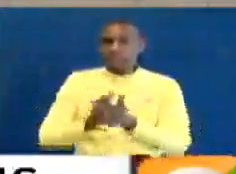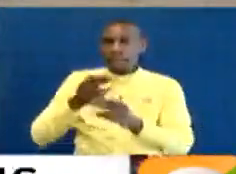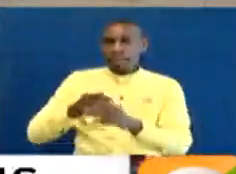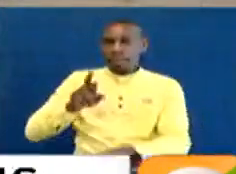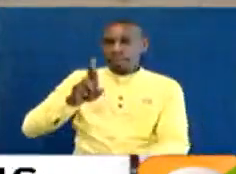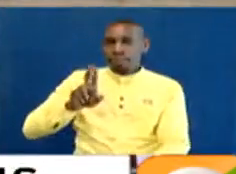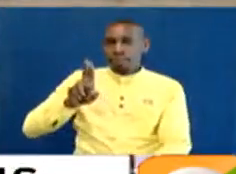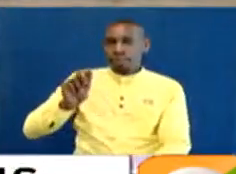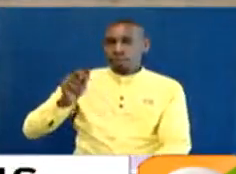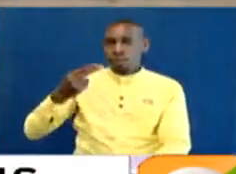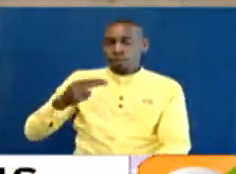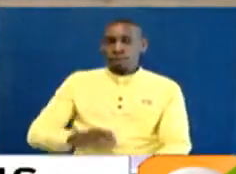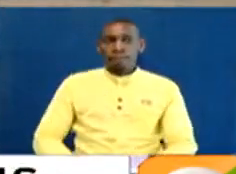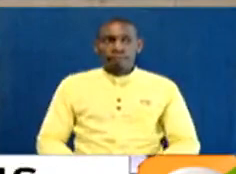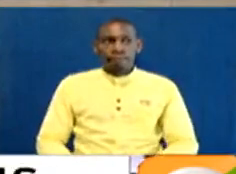Mutua.